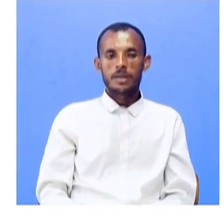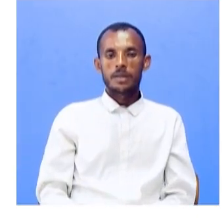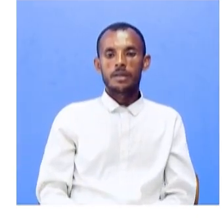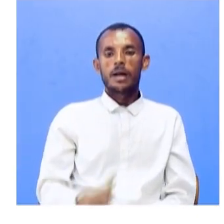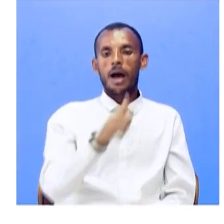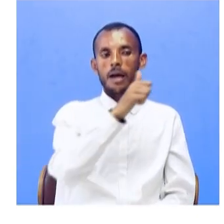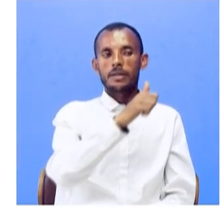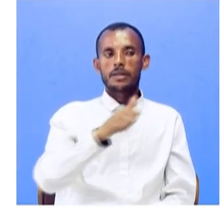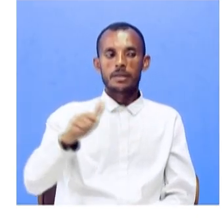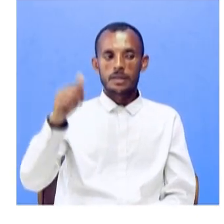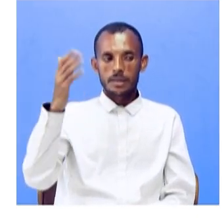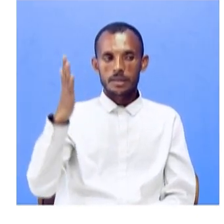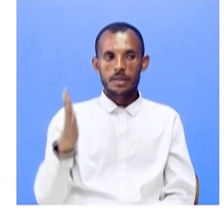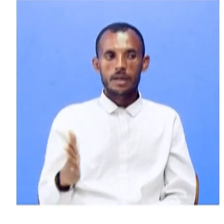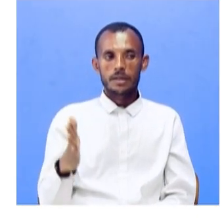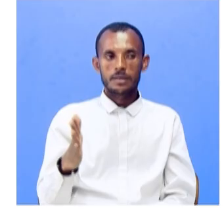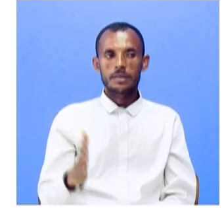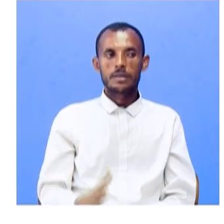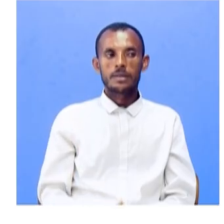adjacent sides